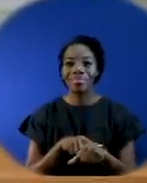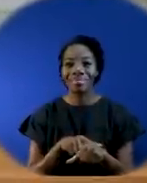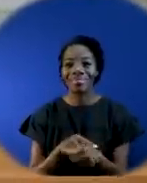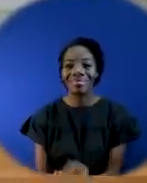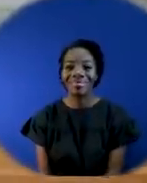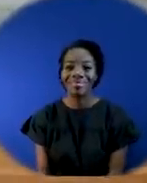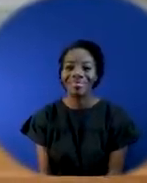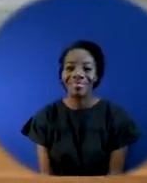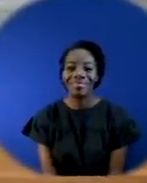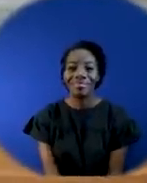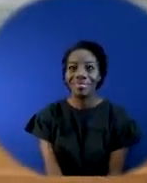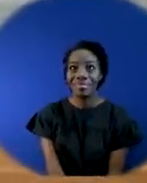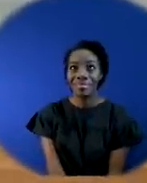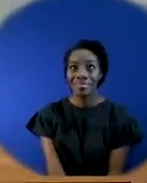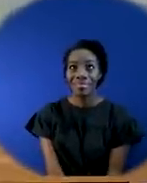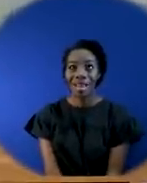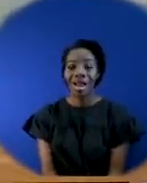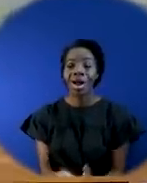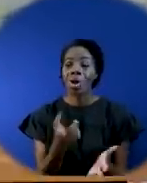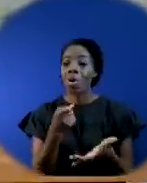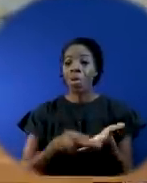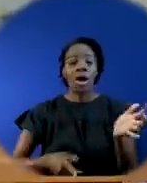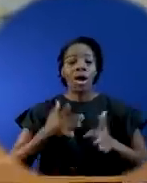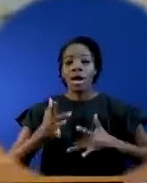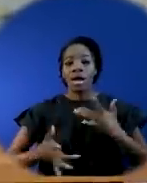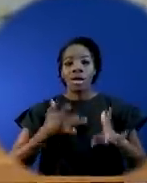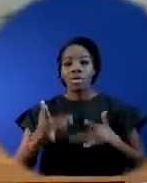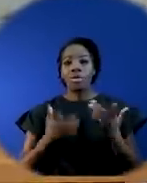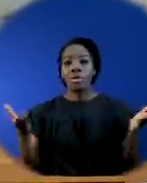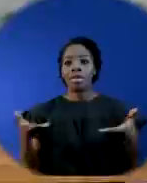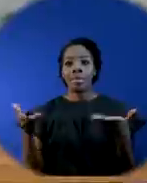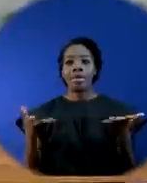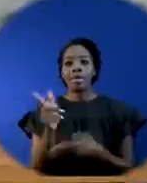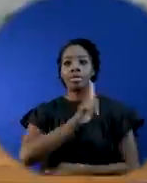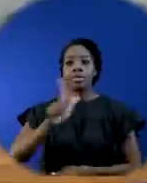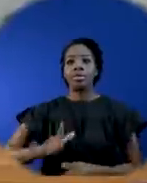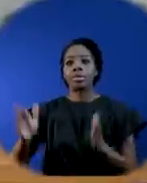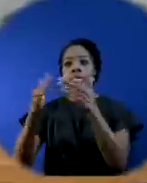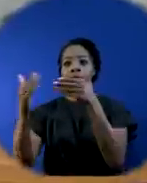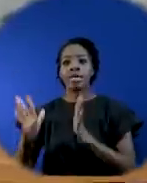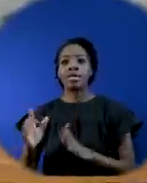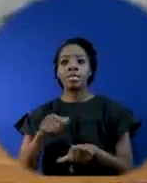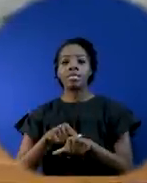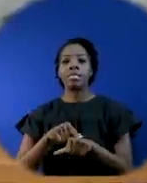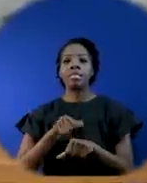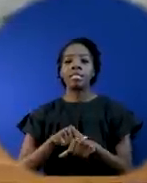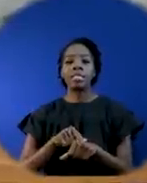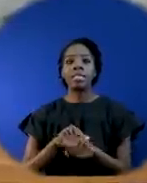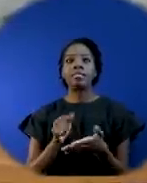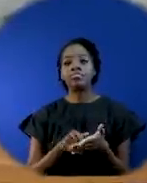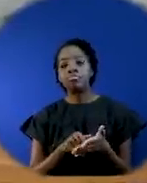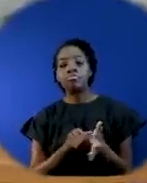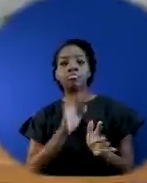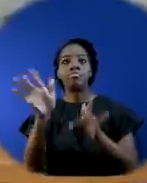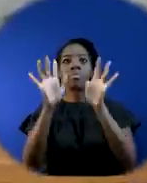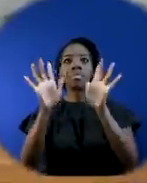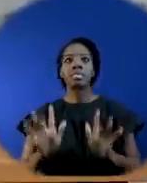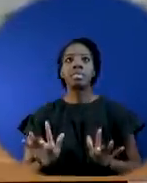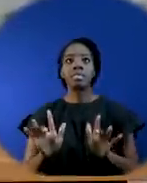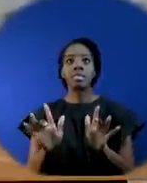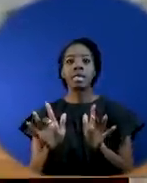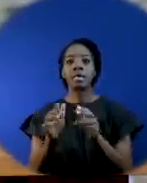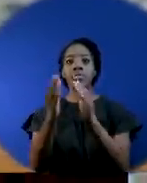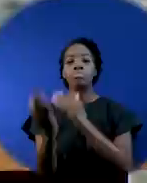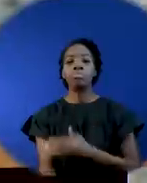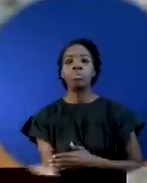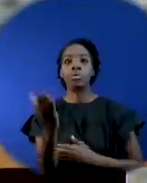time? What a joy it is to be in the Lord's house this Sunday morning and to honor the Lord for who he is